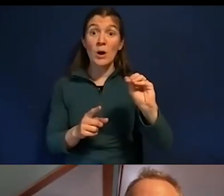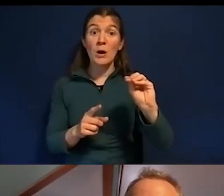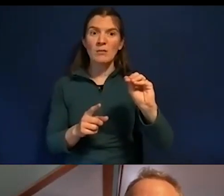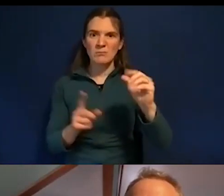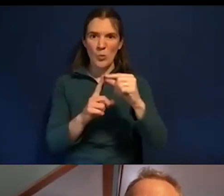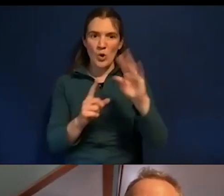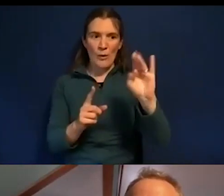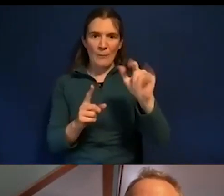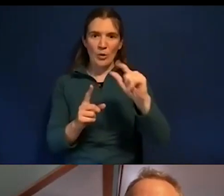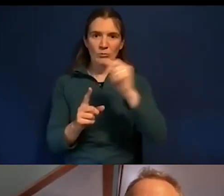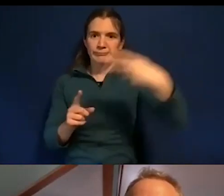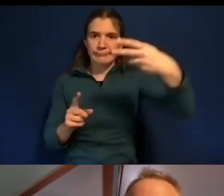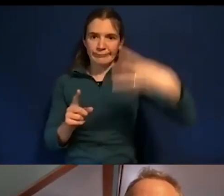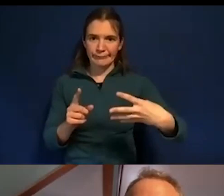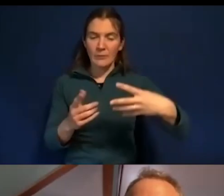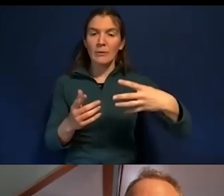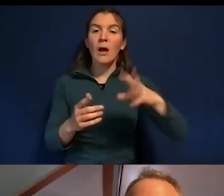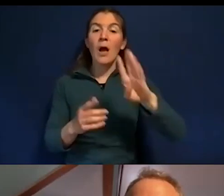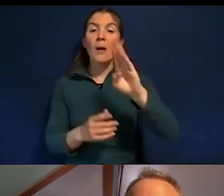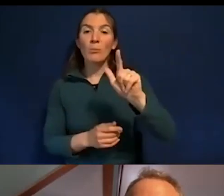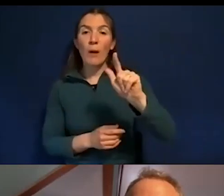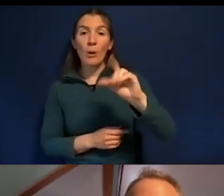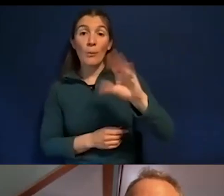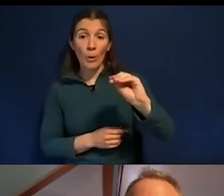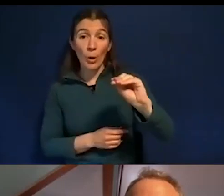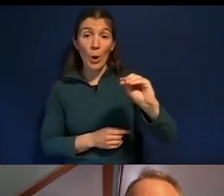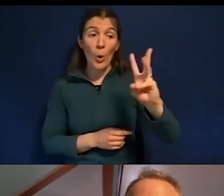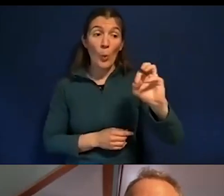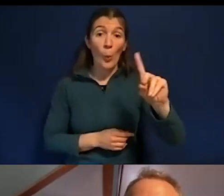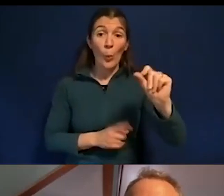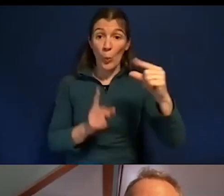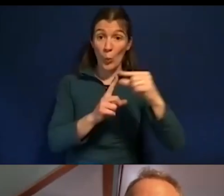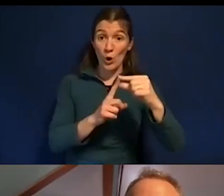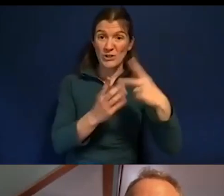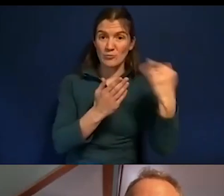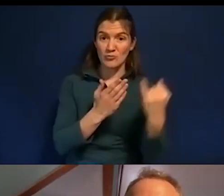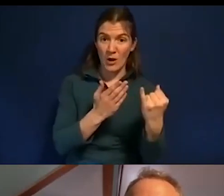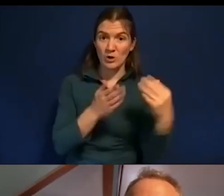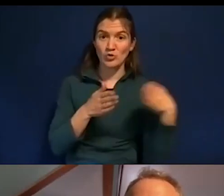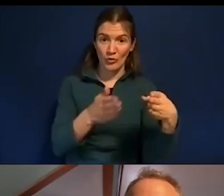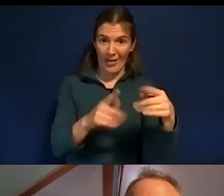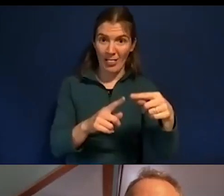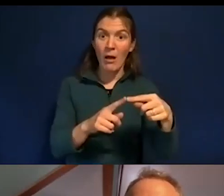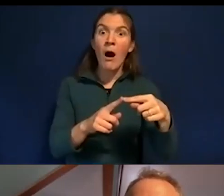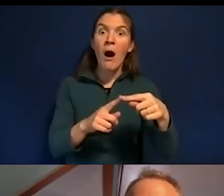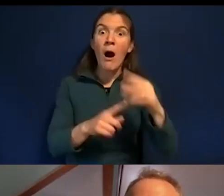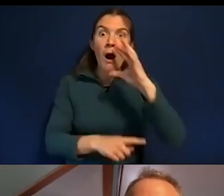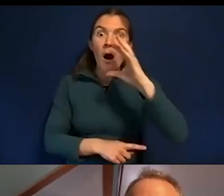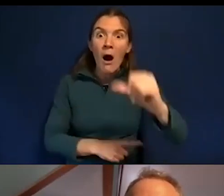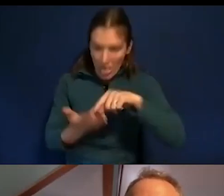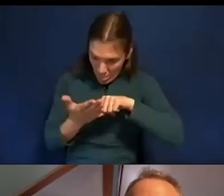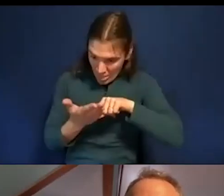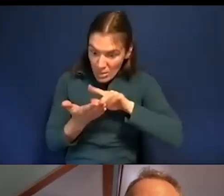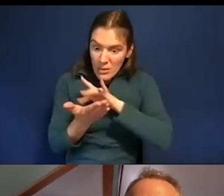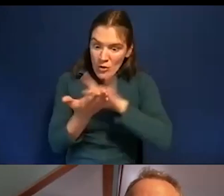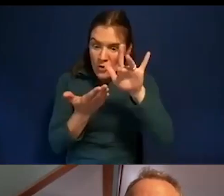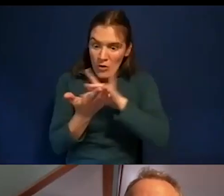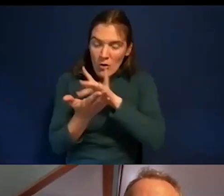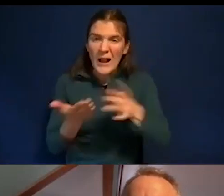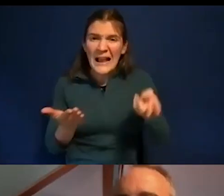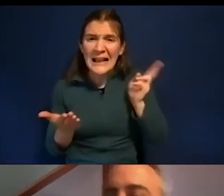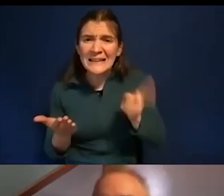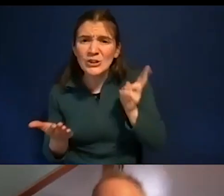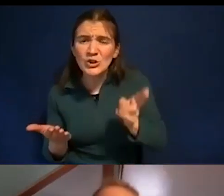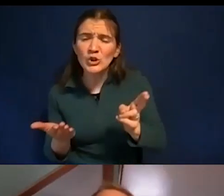type in Brattleboro, but it is really cool. We have such a fascinating town with so much history,